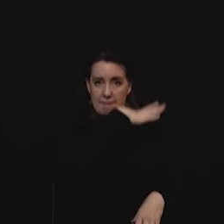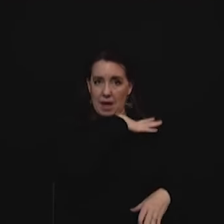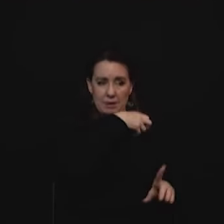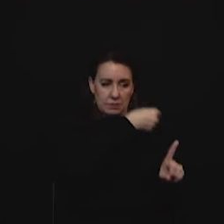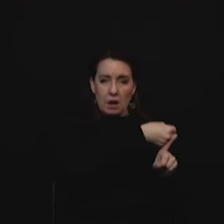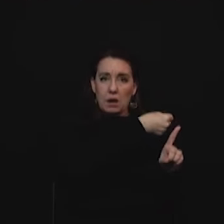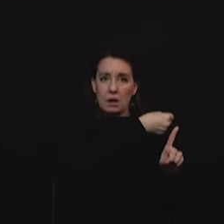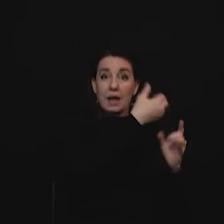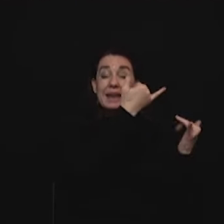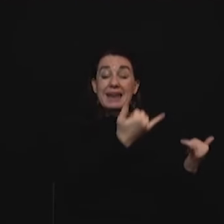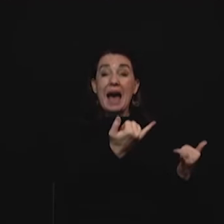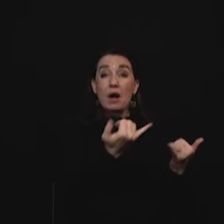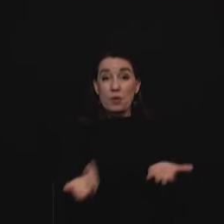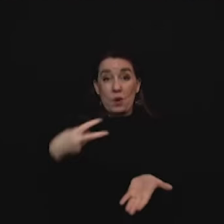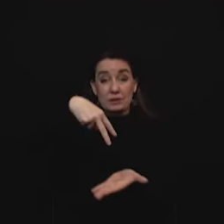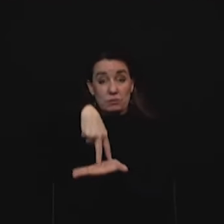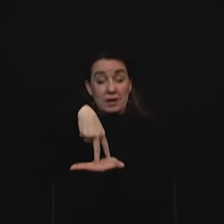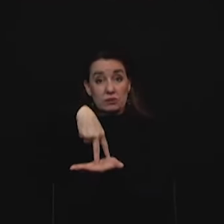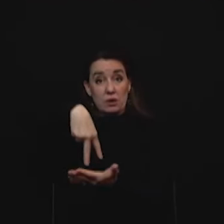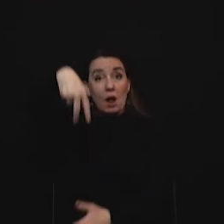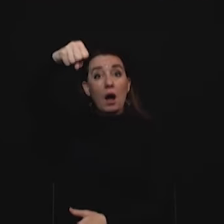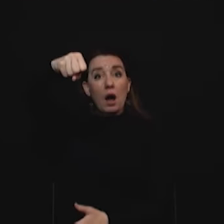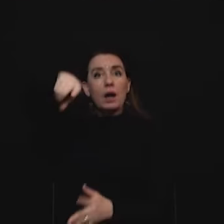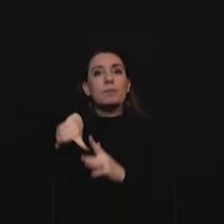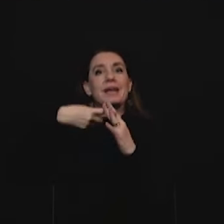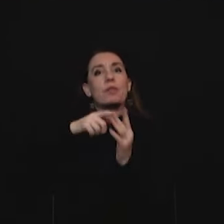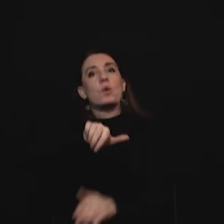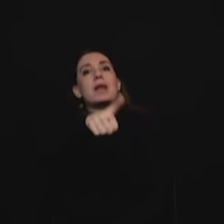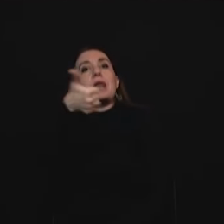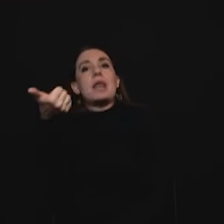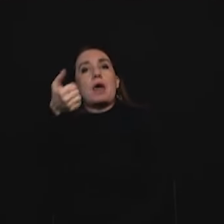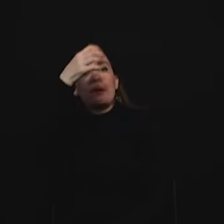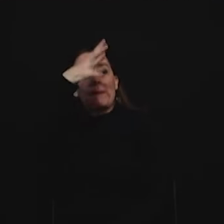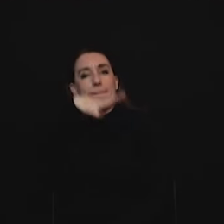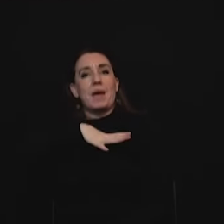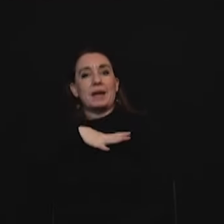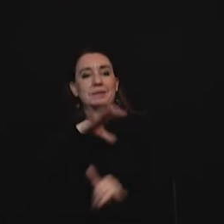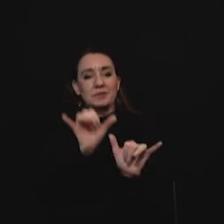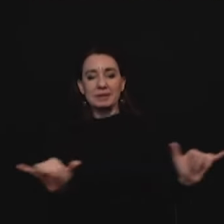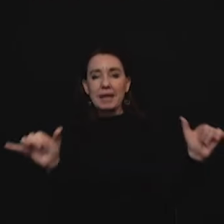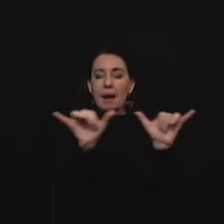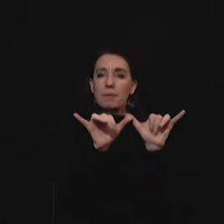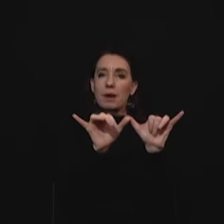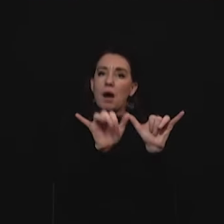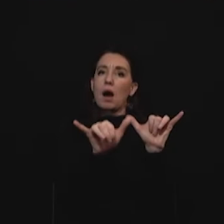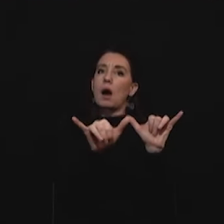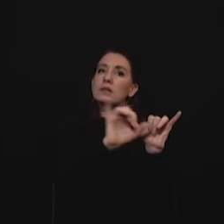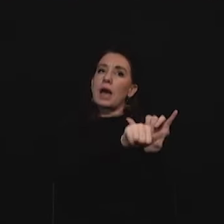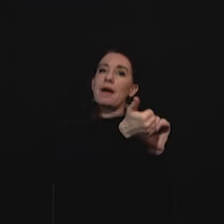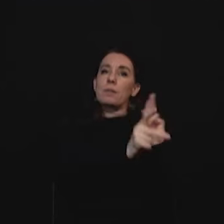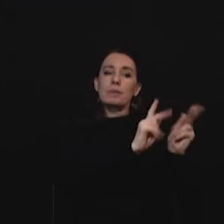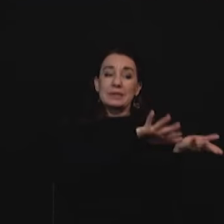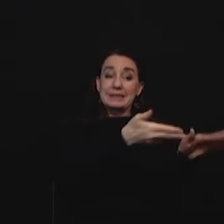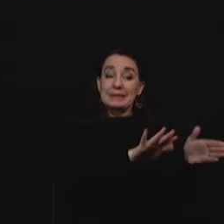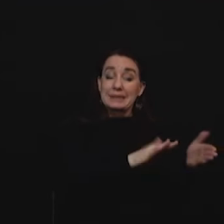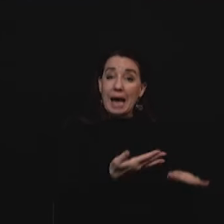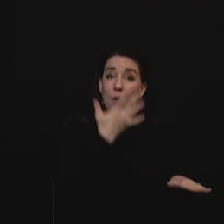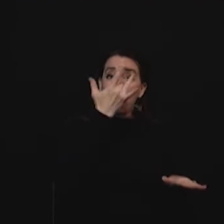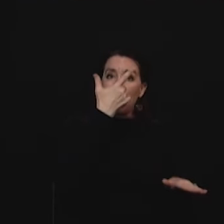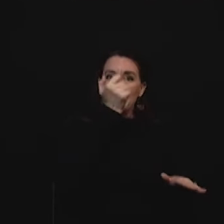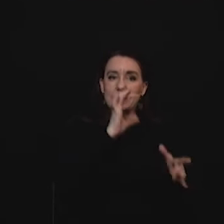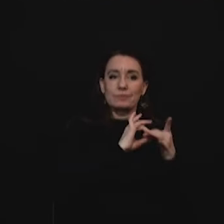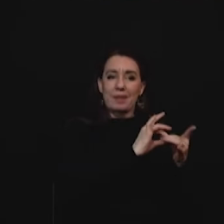now the resurrection from the dead has begun through another man. Just as everyone dies because we all belong to